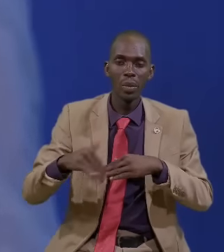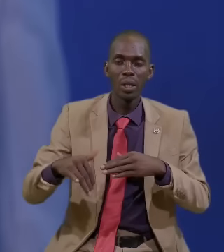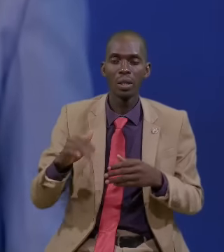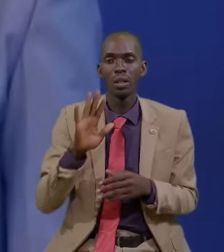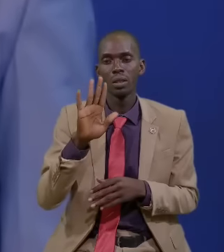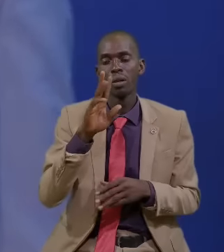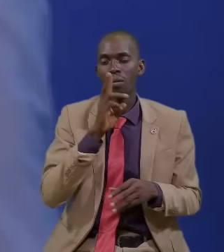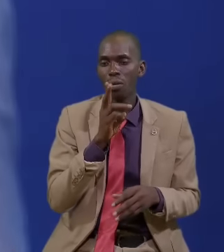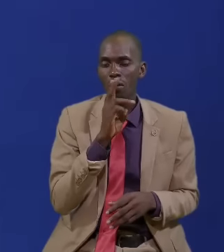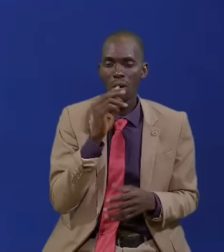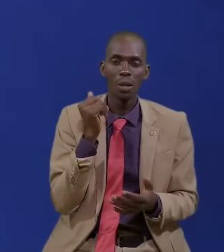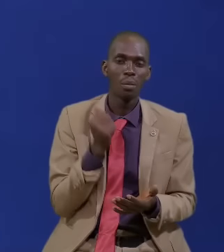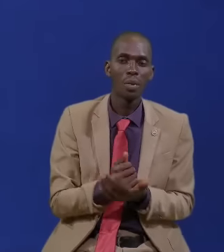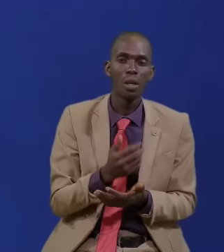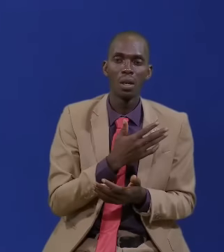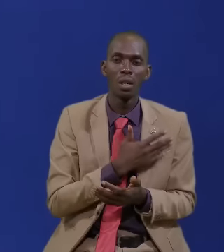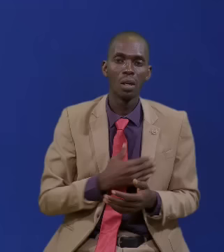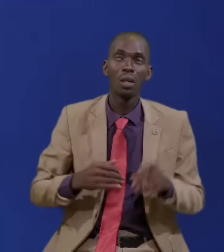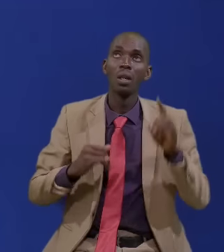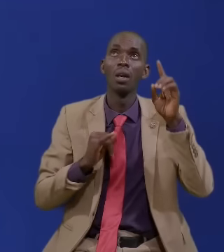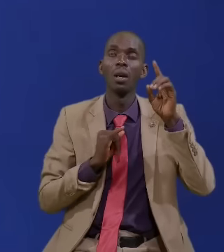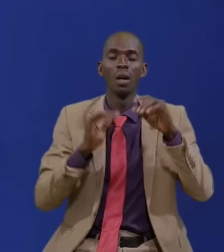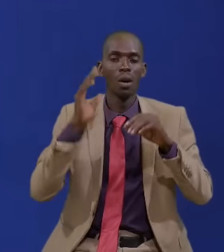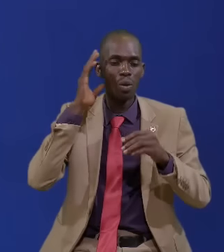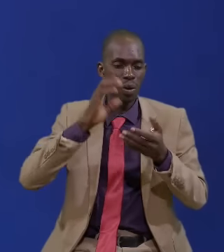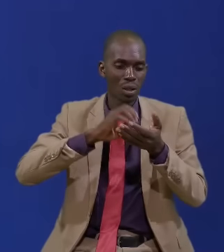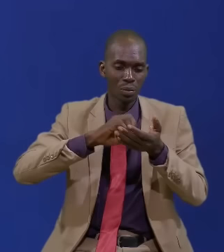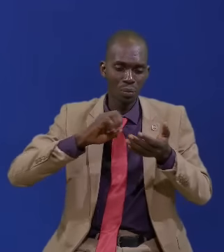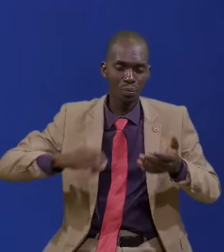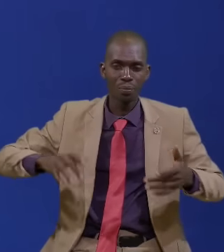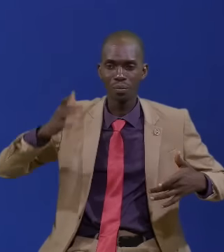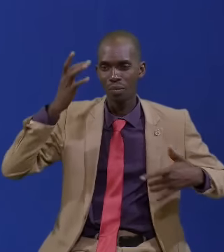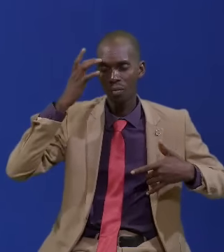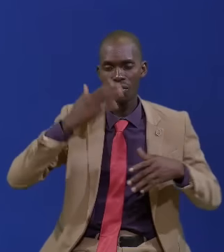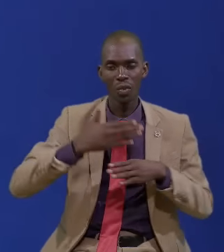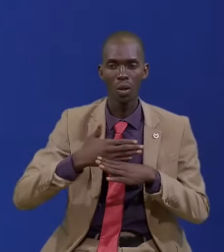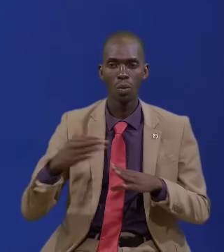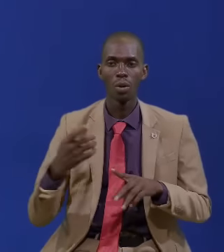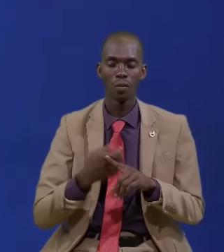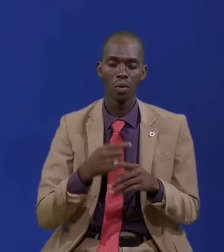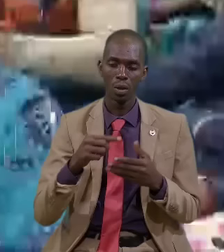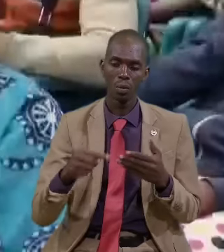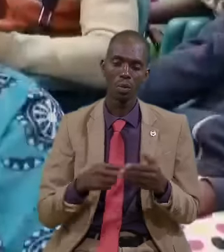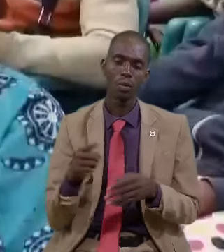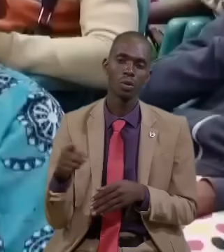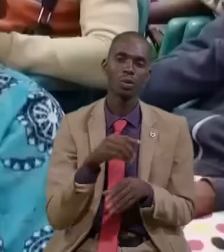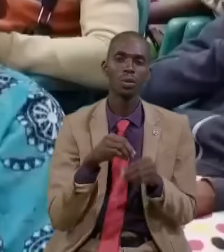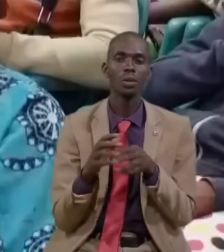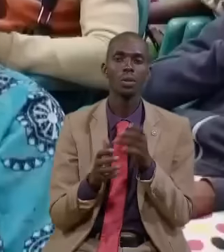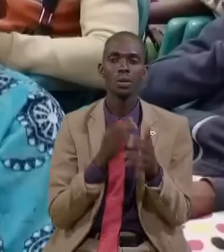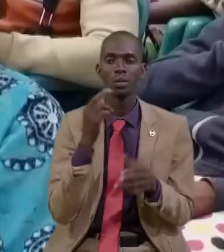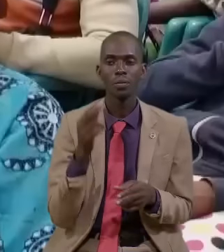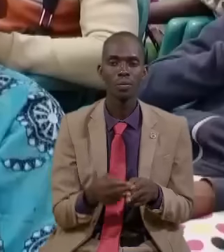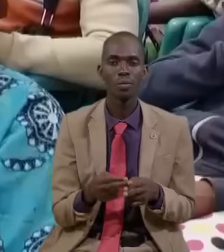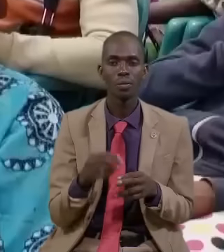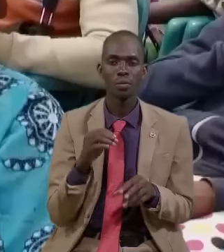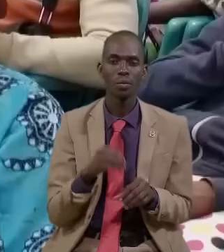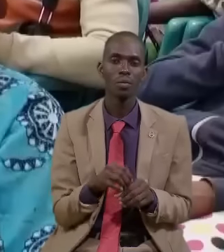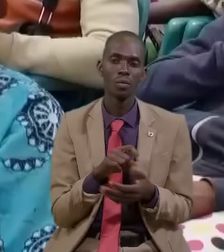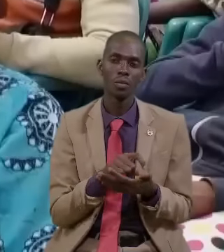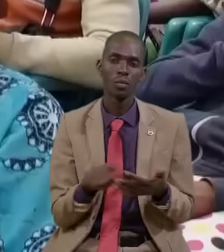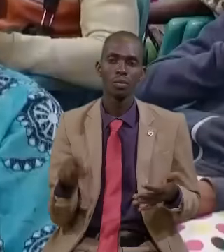I will take sickness away from the midst of thee. Then in verse